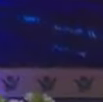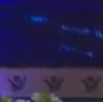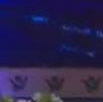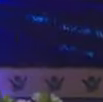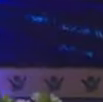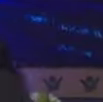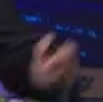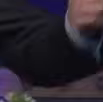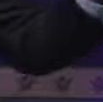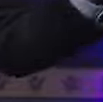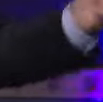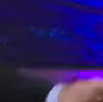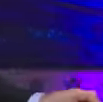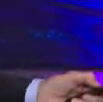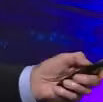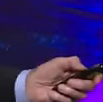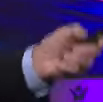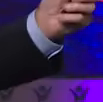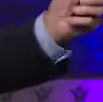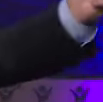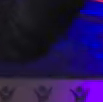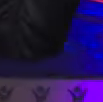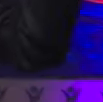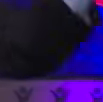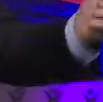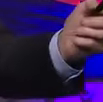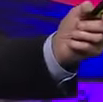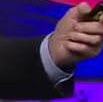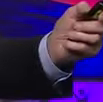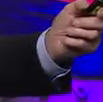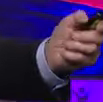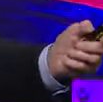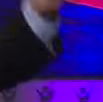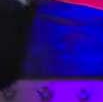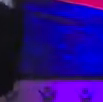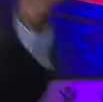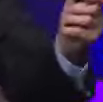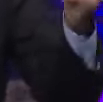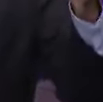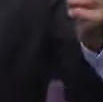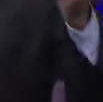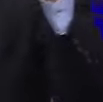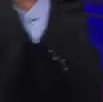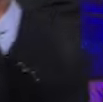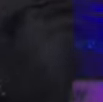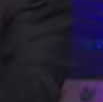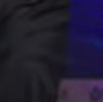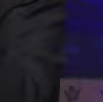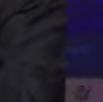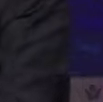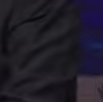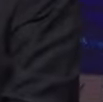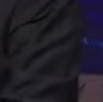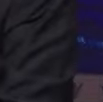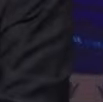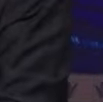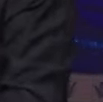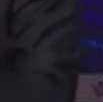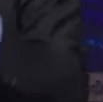cult is to make a commitment to follow Jesus all the way. Because if you hold anything back at